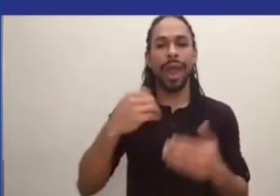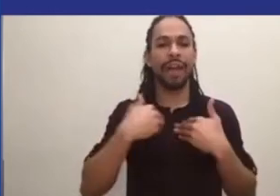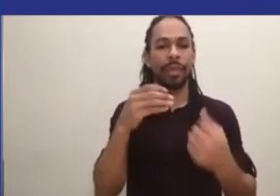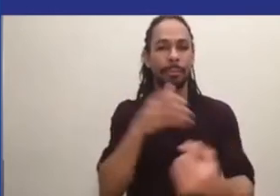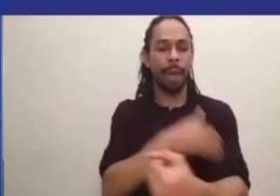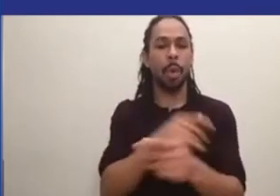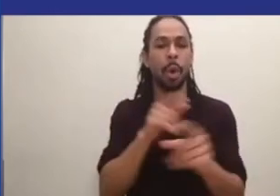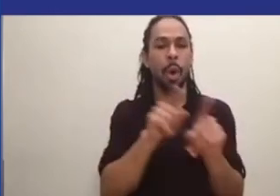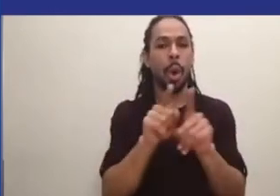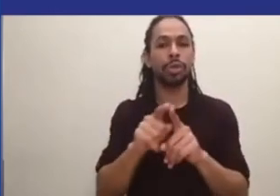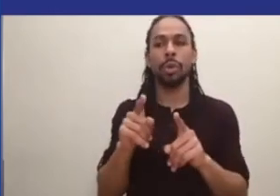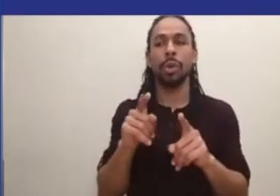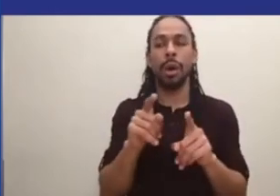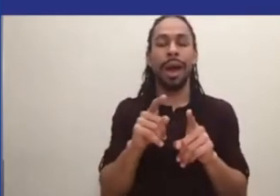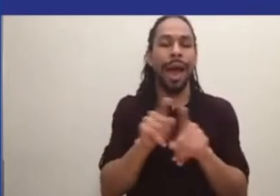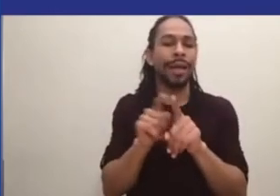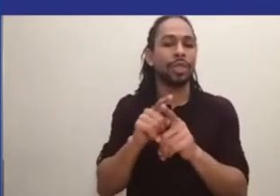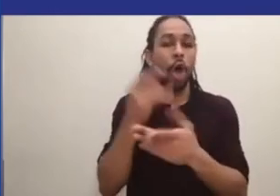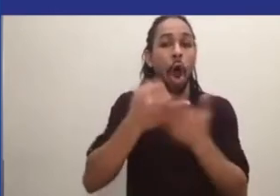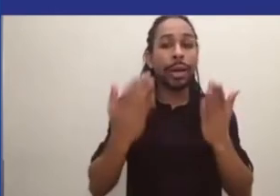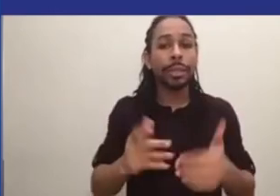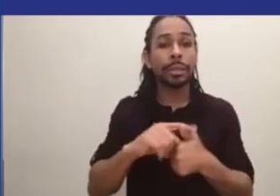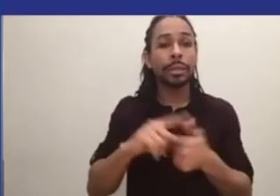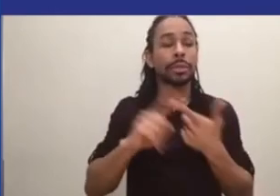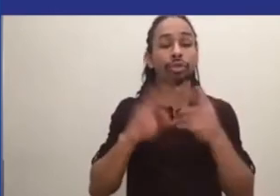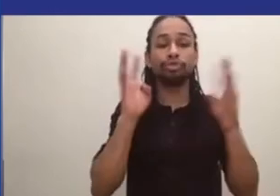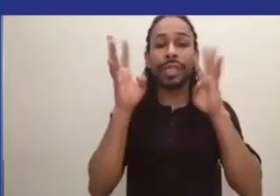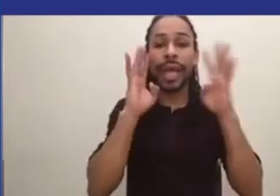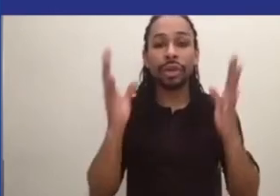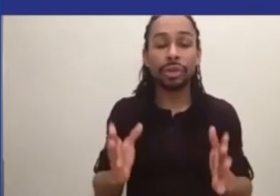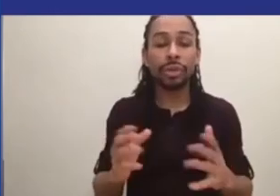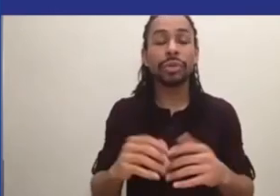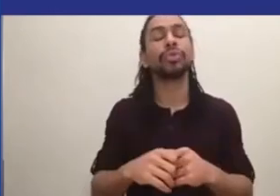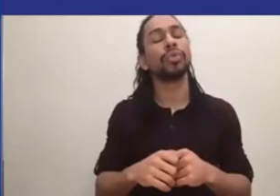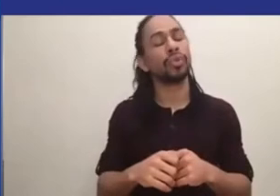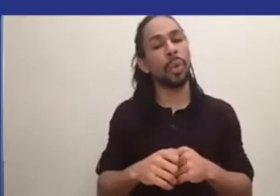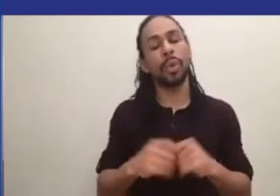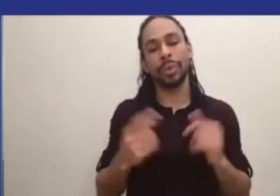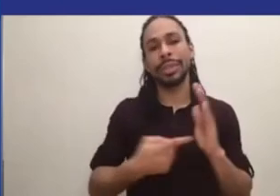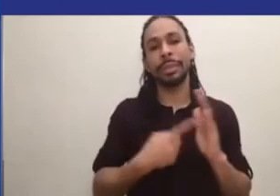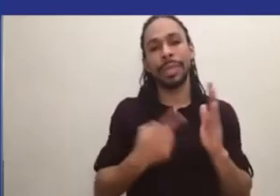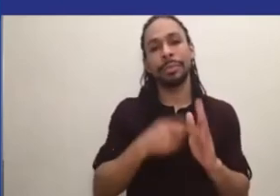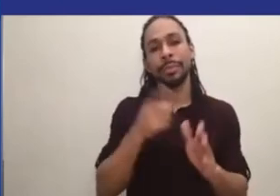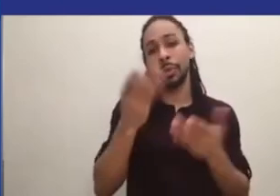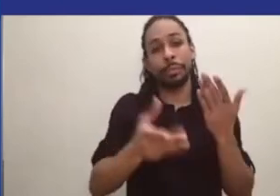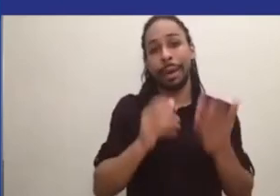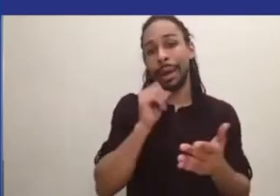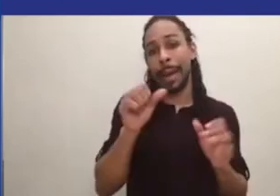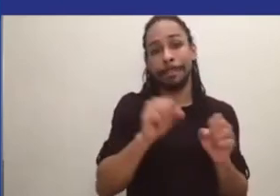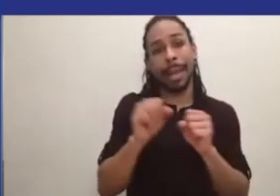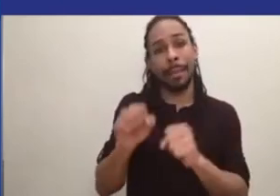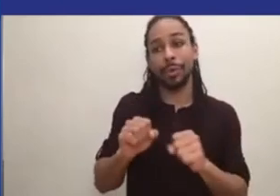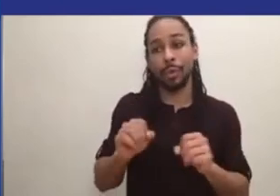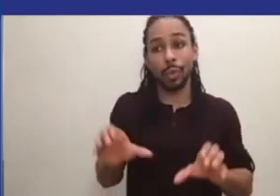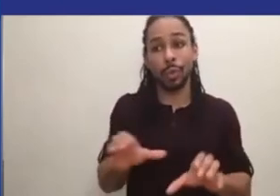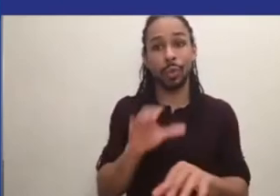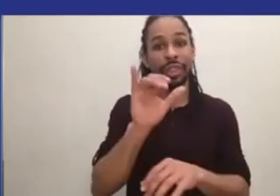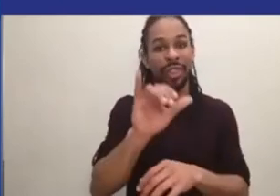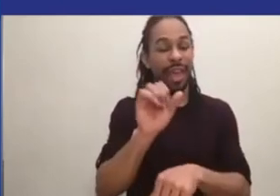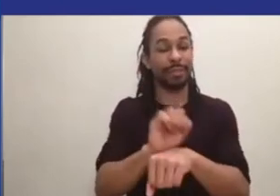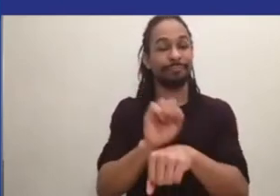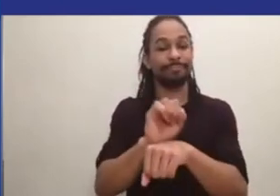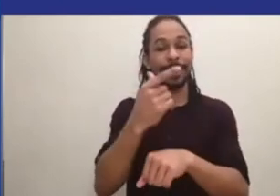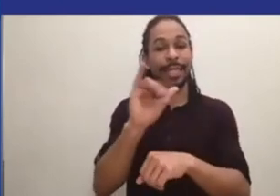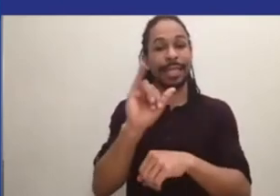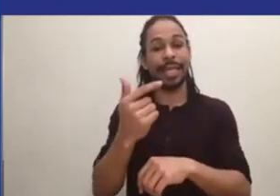artists, as creators, you know, and sometimes you may not be able to do the gig you want to do, you know, but it's all about